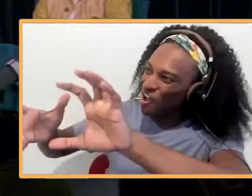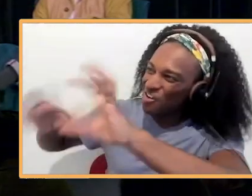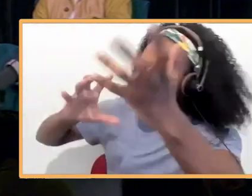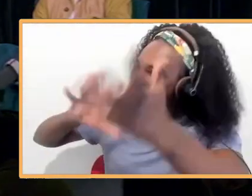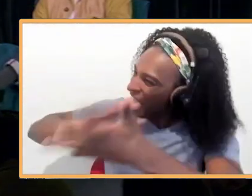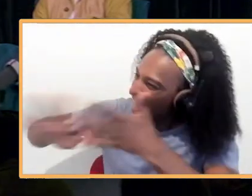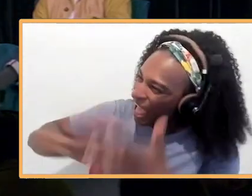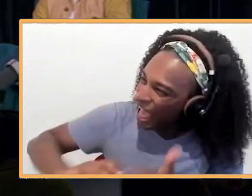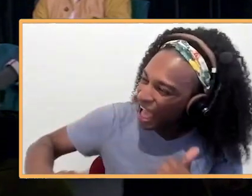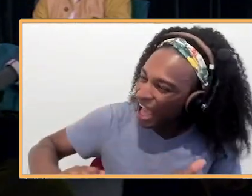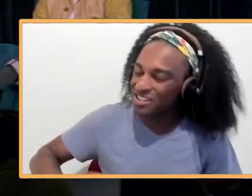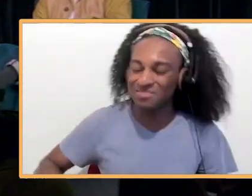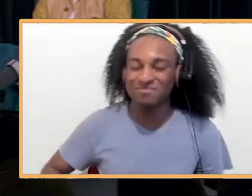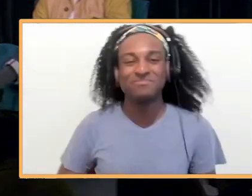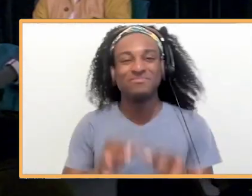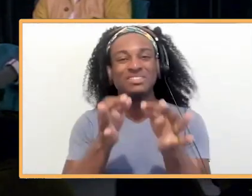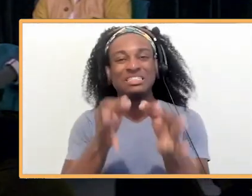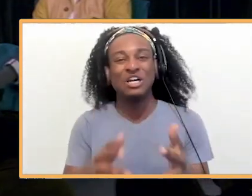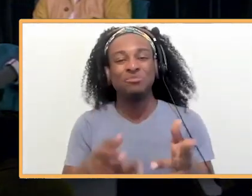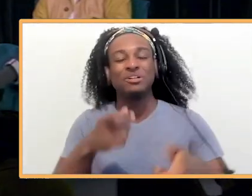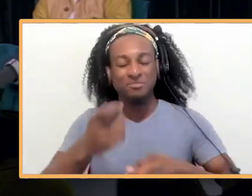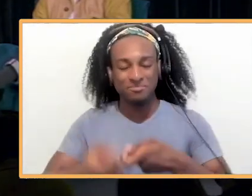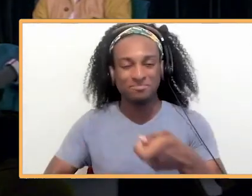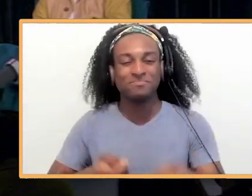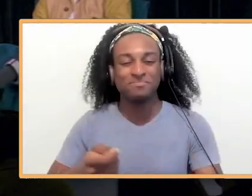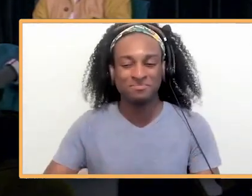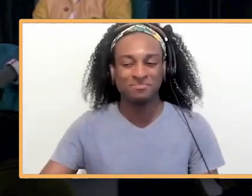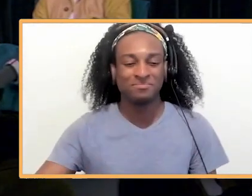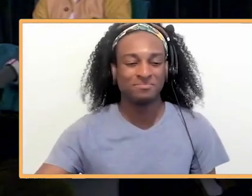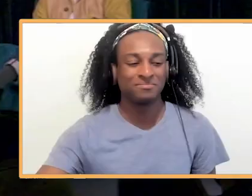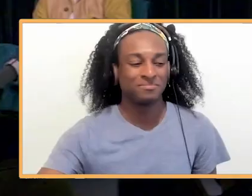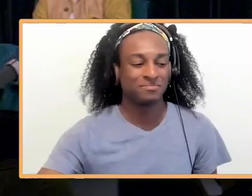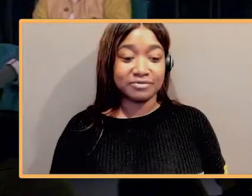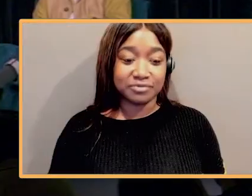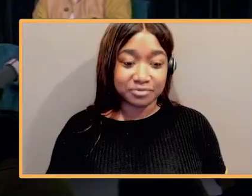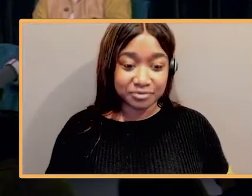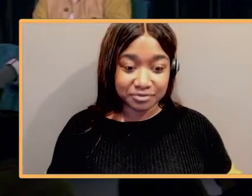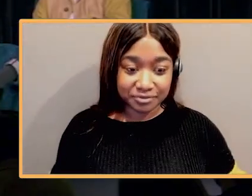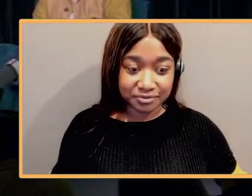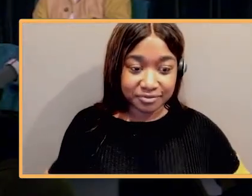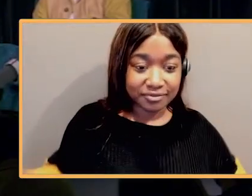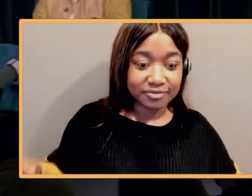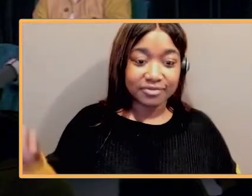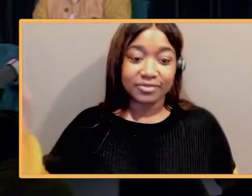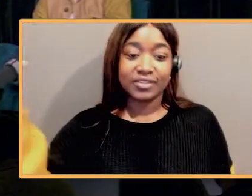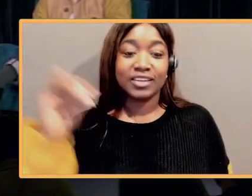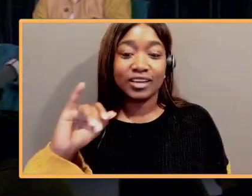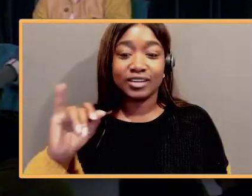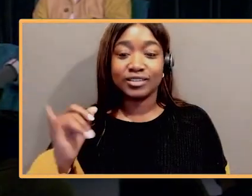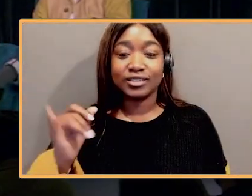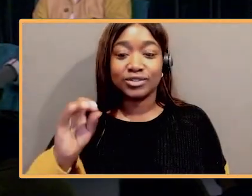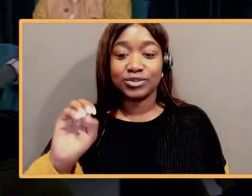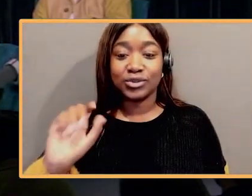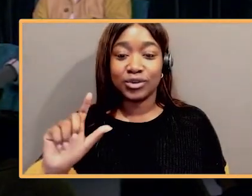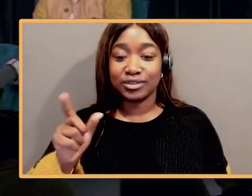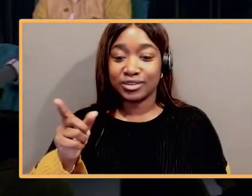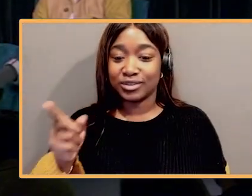sit That's- with. Yeah. And Joel, I really, you are so thoughtful, and